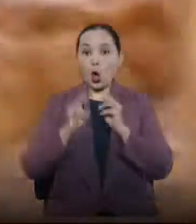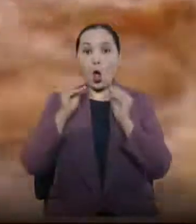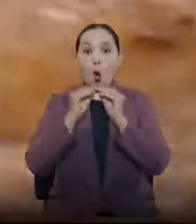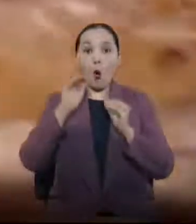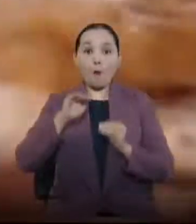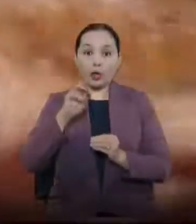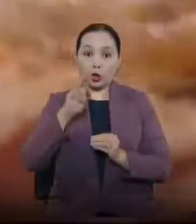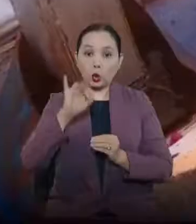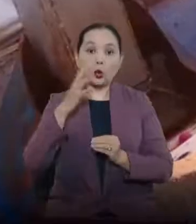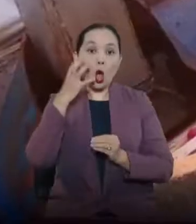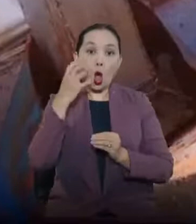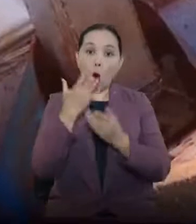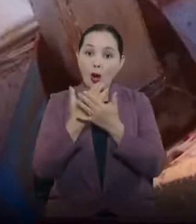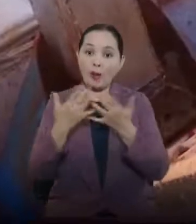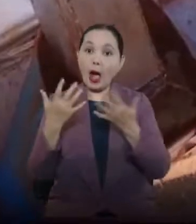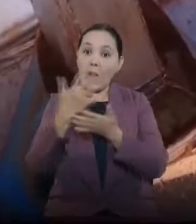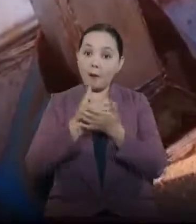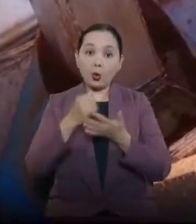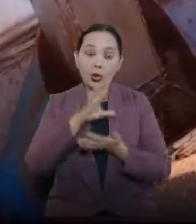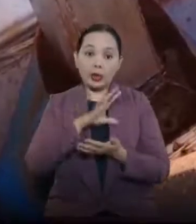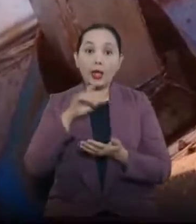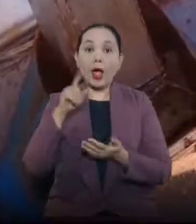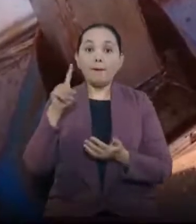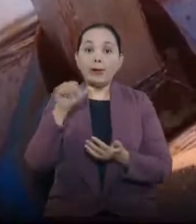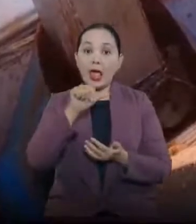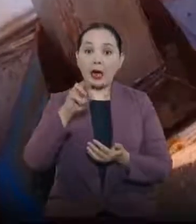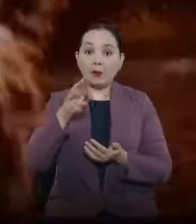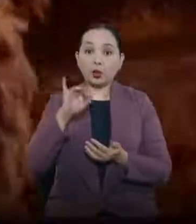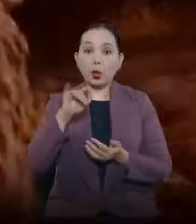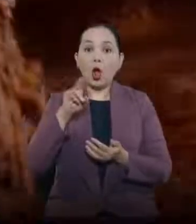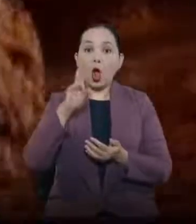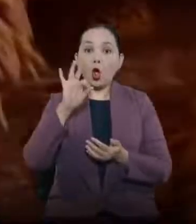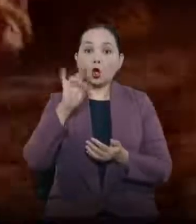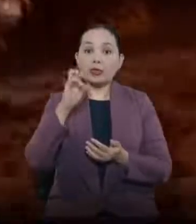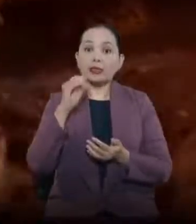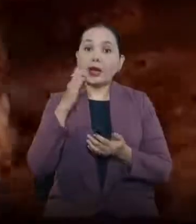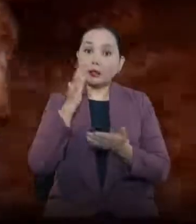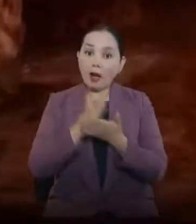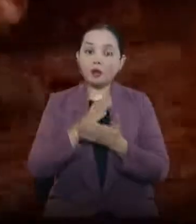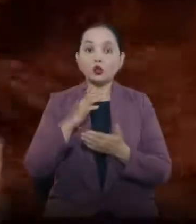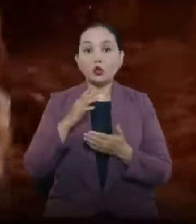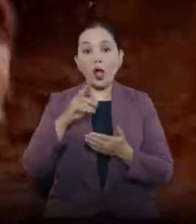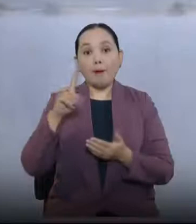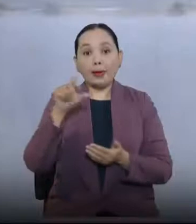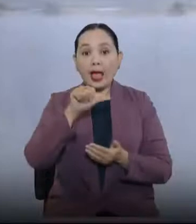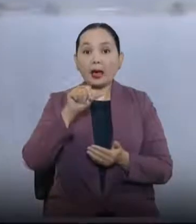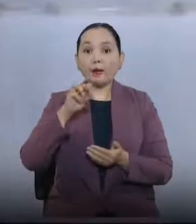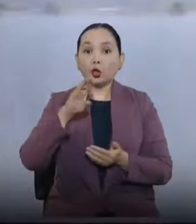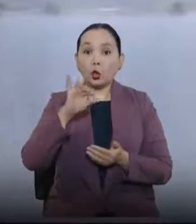tonna olma qabul qildik, bugungi kunda 1500 tonna konsentrat mavjud. Ushbu 1500